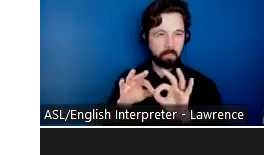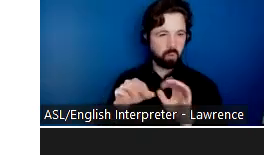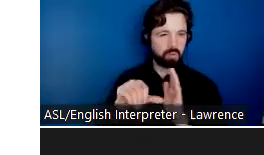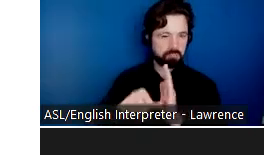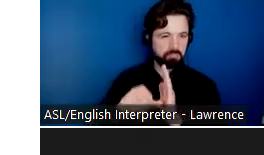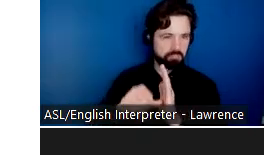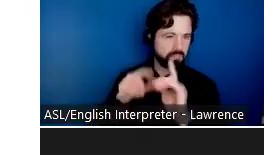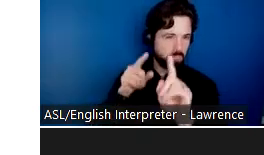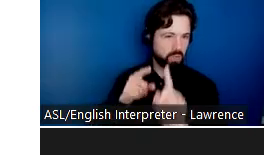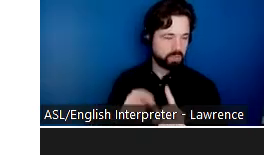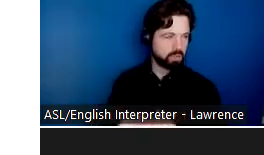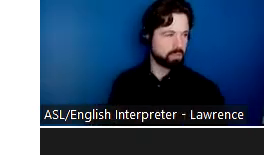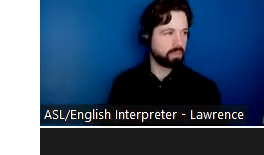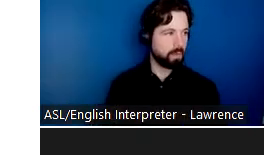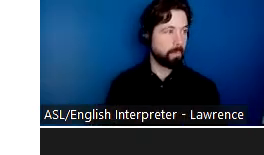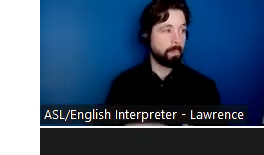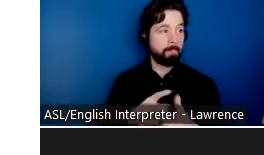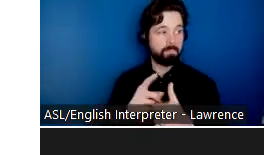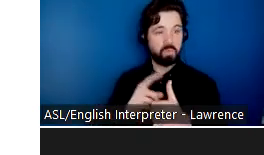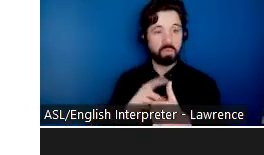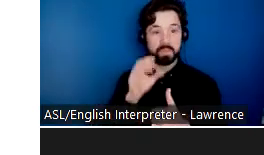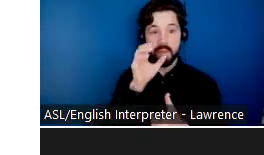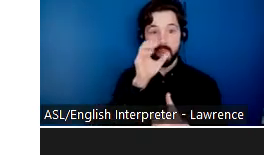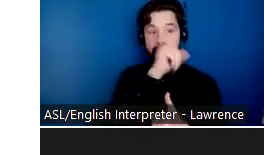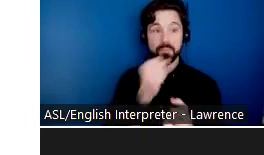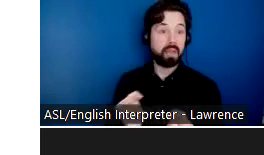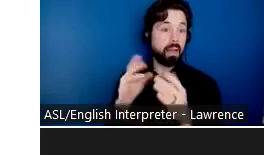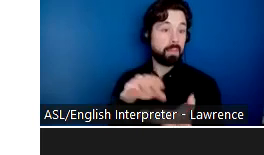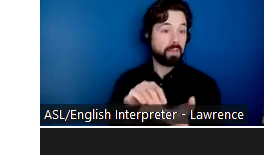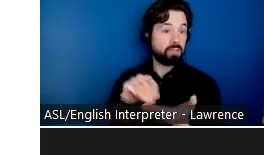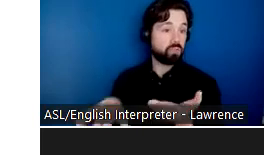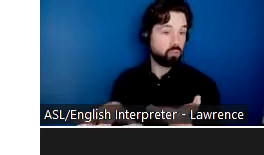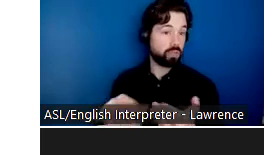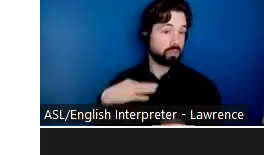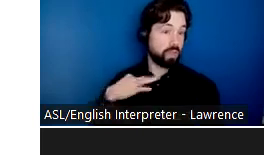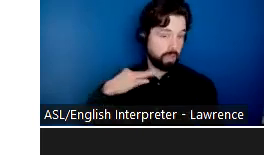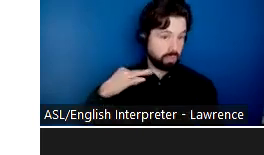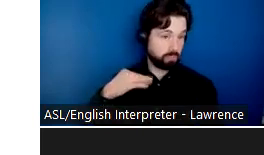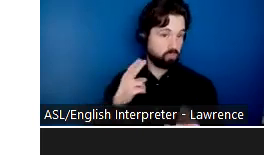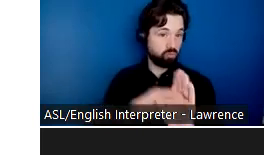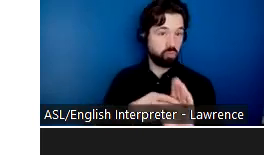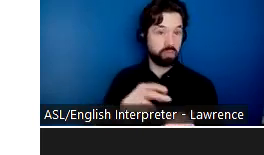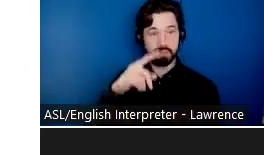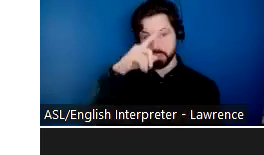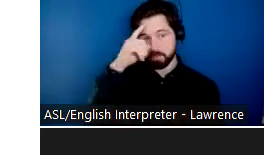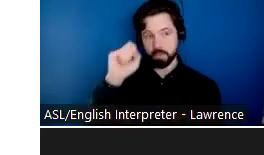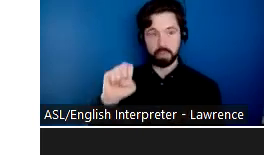identify. The first is our estimate of children we believe to be eligible to Summer EBT for